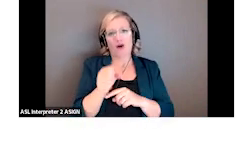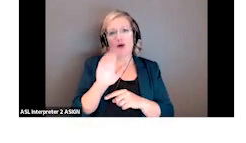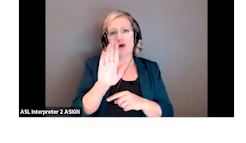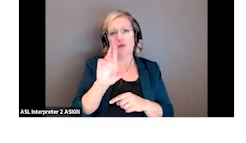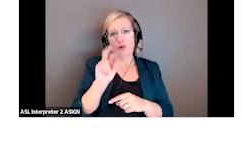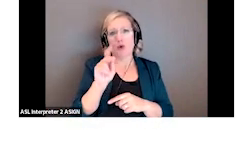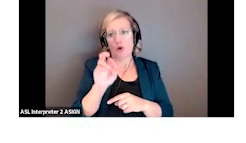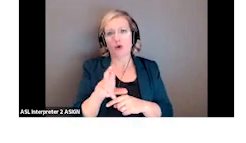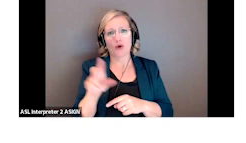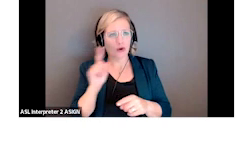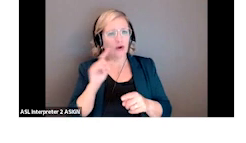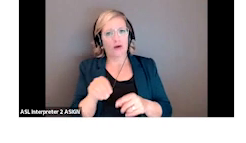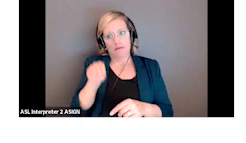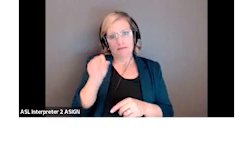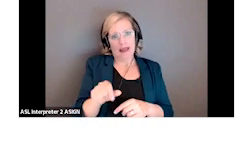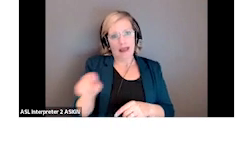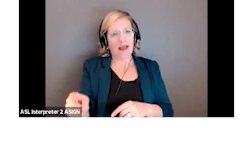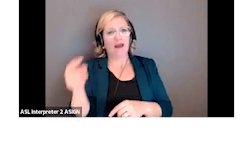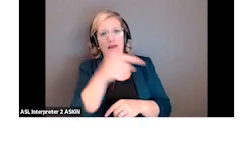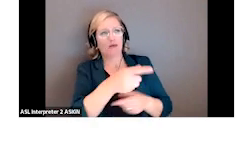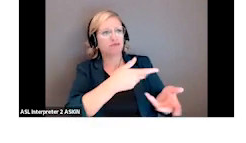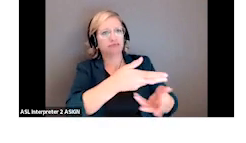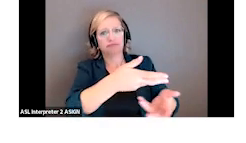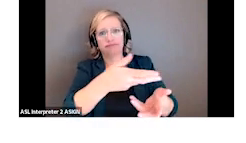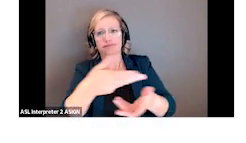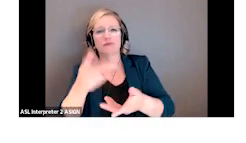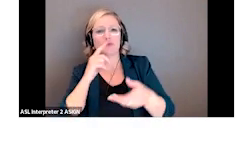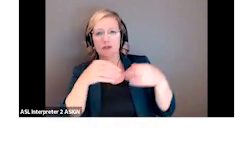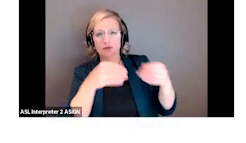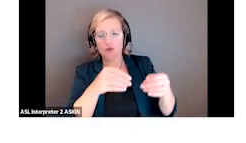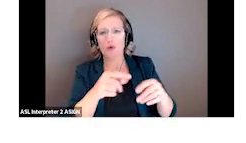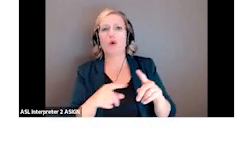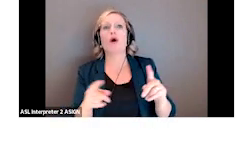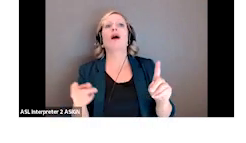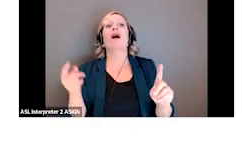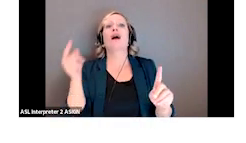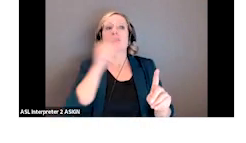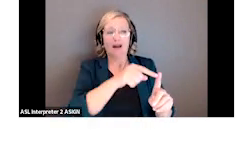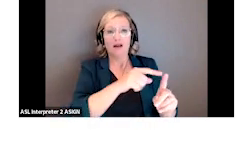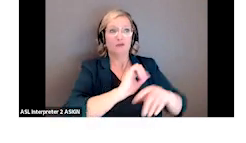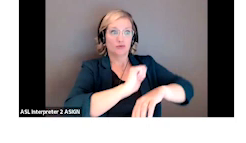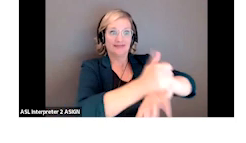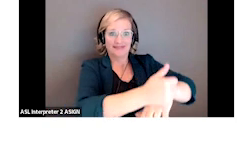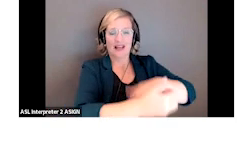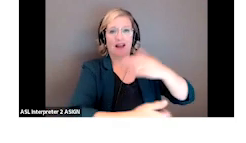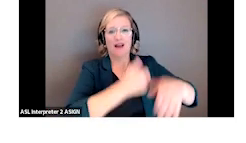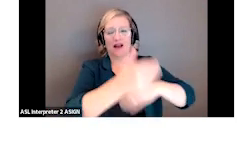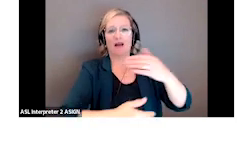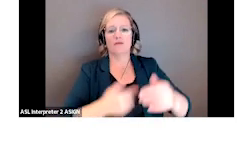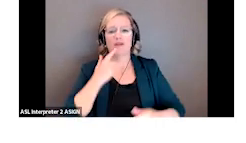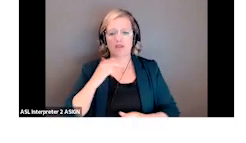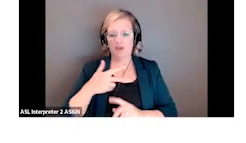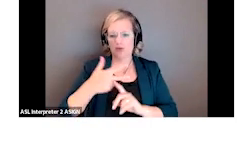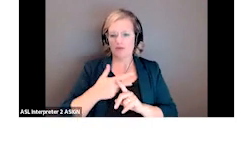3 months, you have no sales coming from that broker. Okay. Then when you bring it